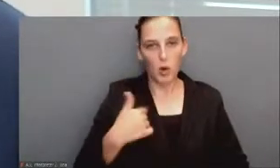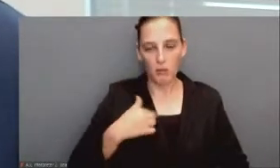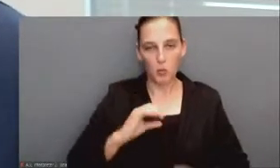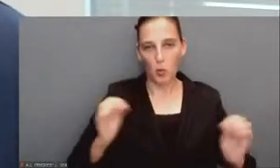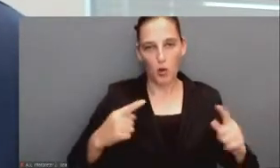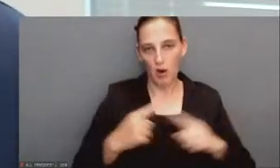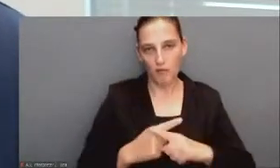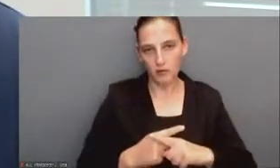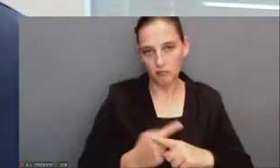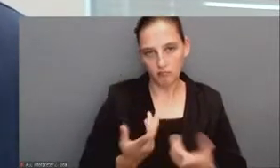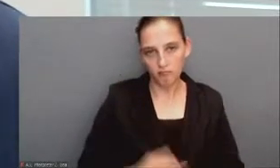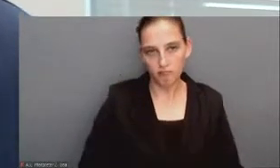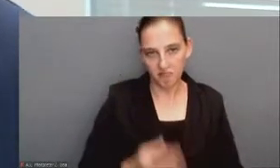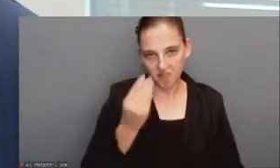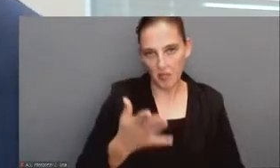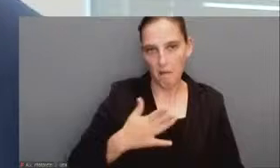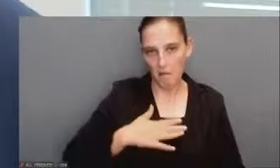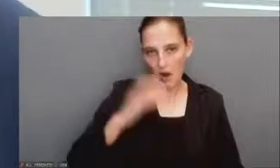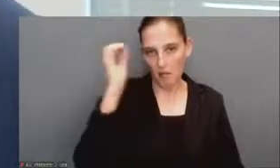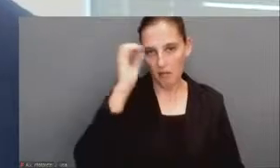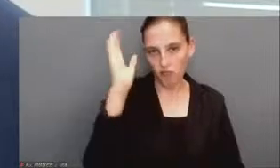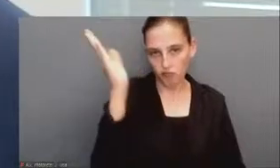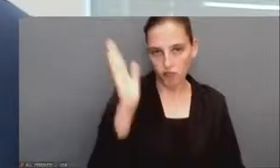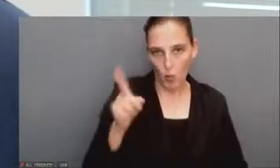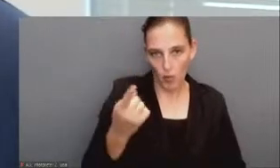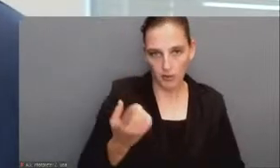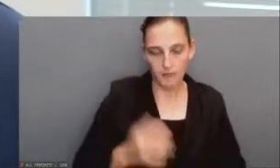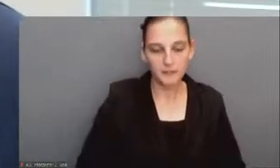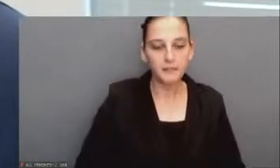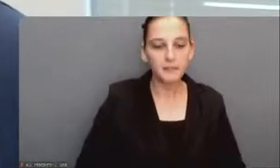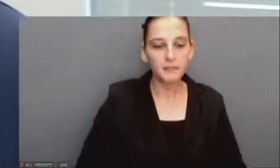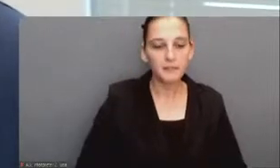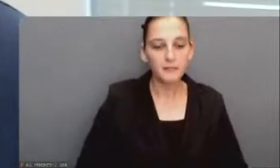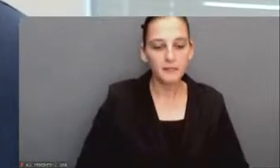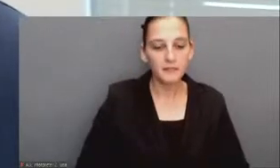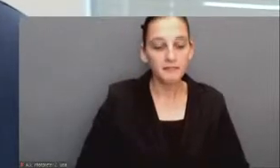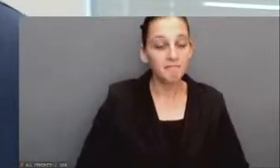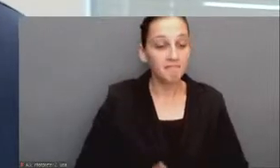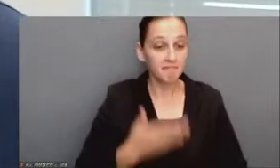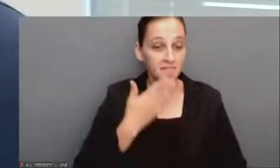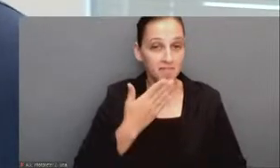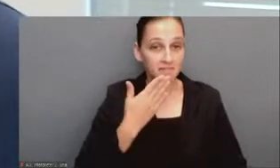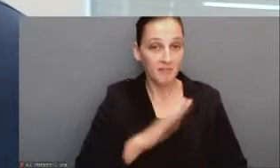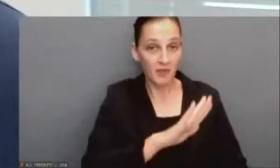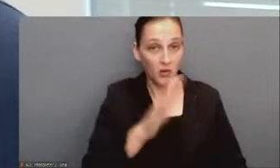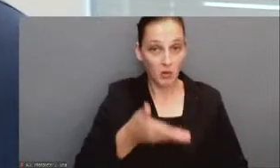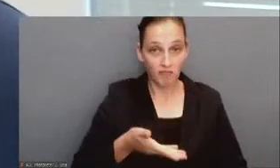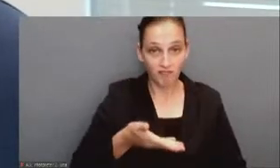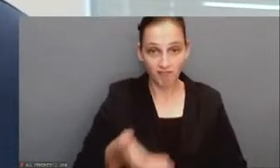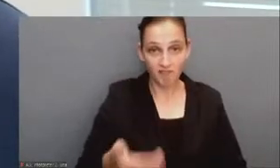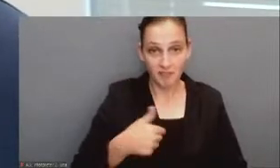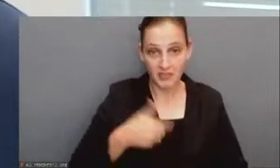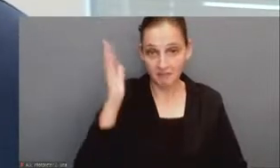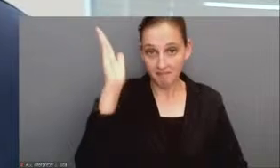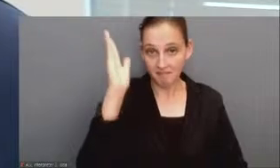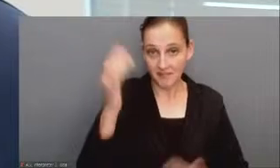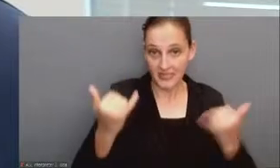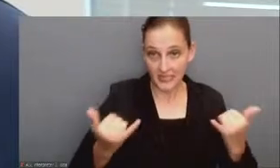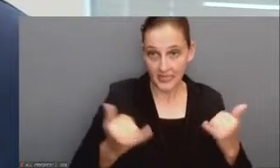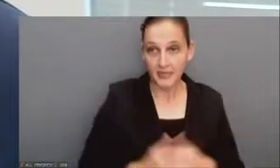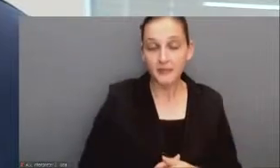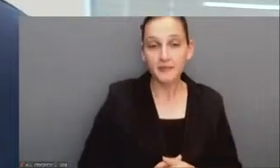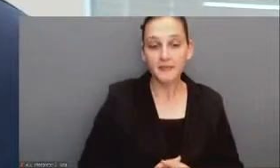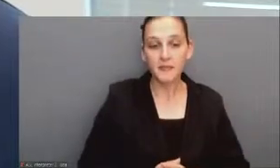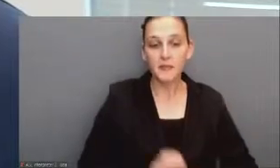with that said, I very much appreciate the invitation to speak with you today. As your chair mentioned, our